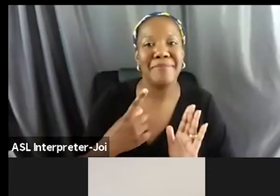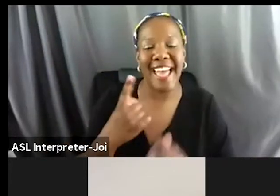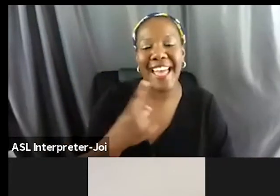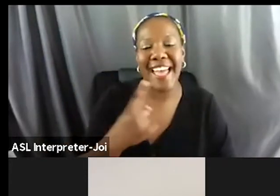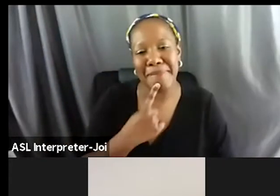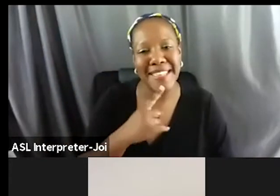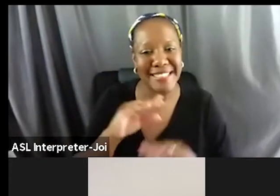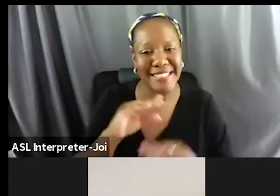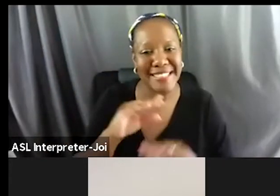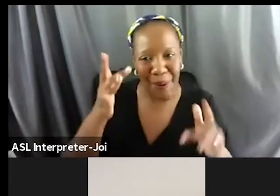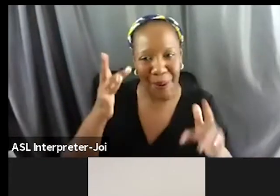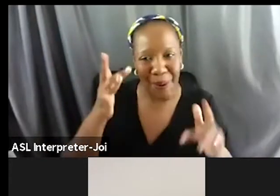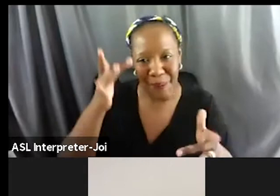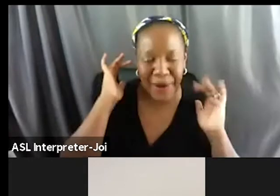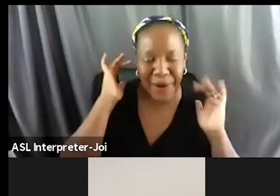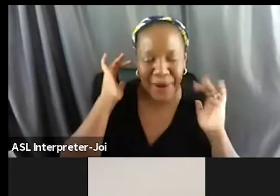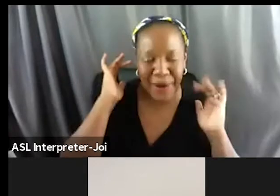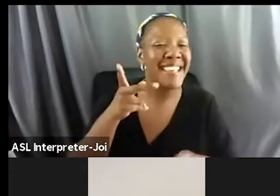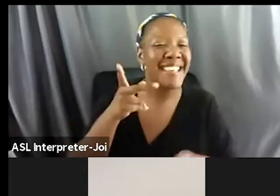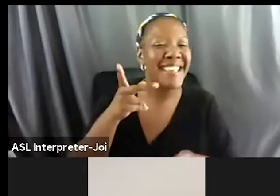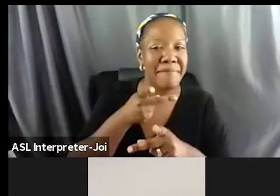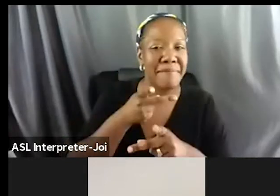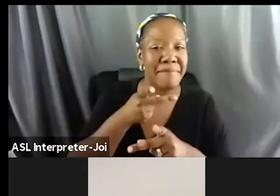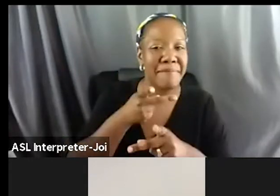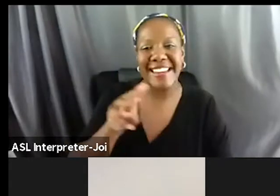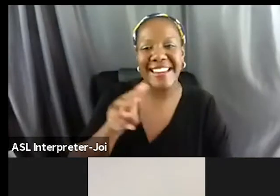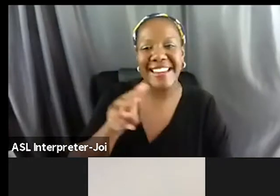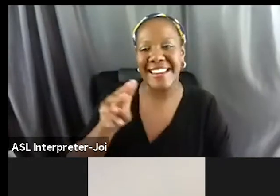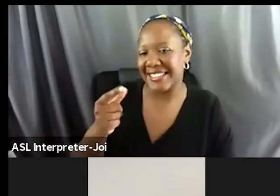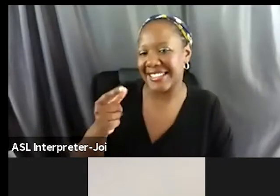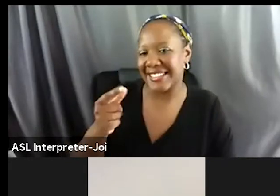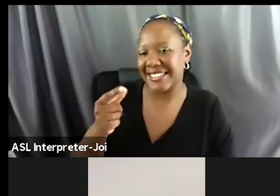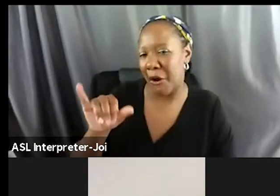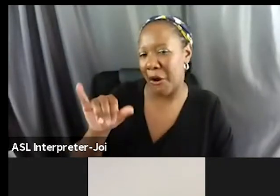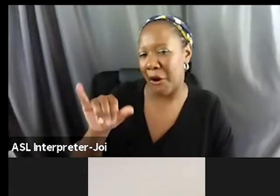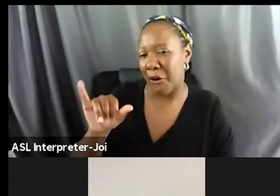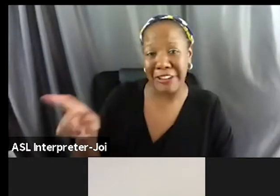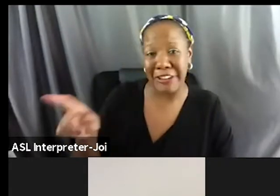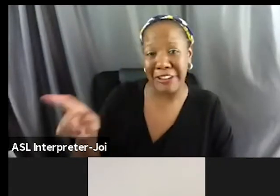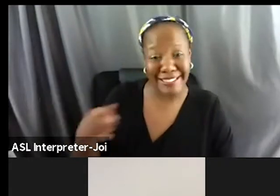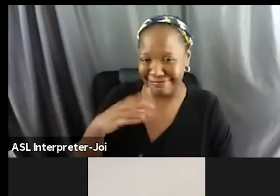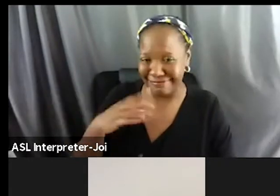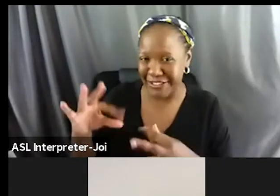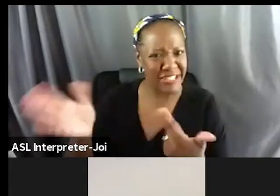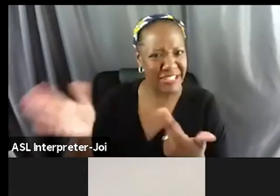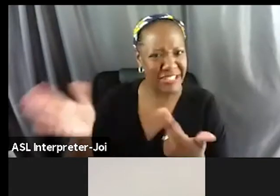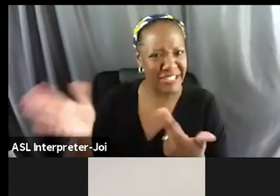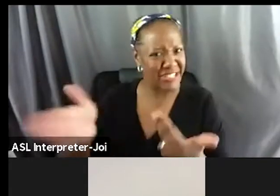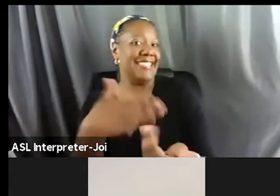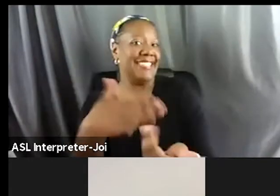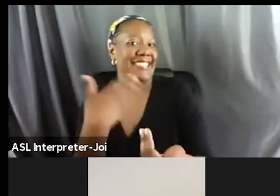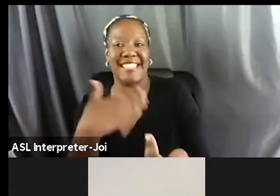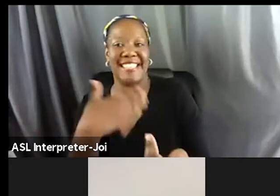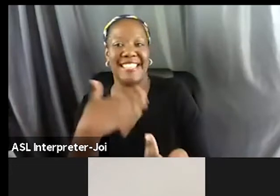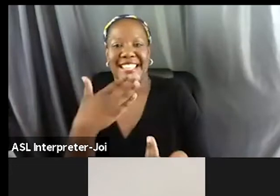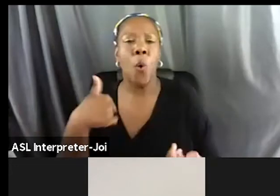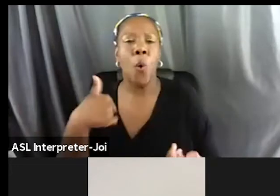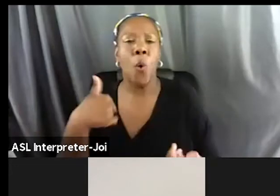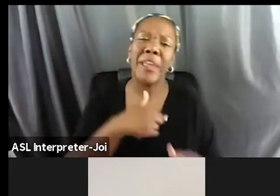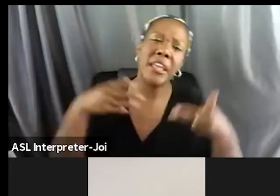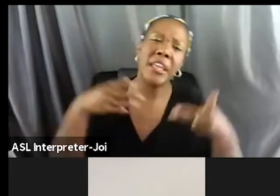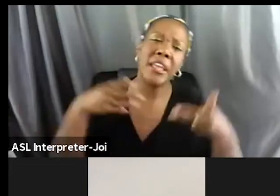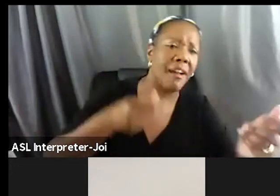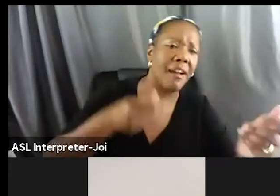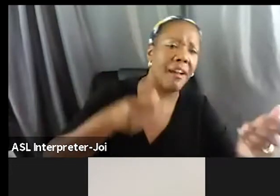because the maintenance, like Marguerite said, is just so much easier in life. The amount of money we spend on our